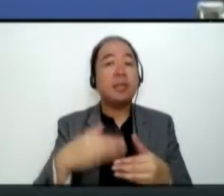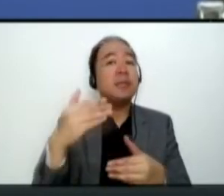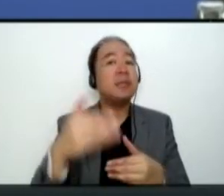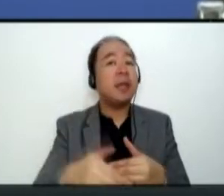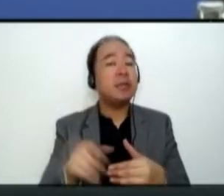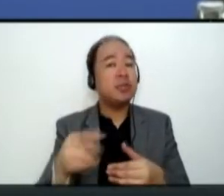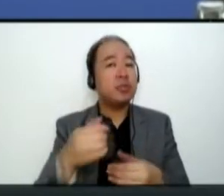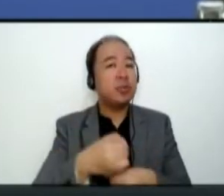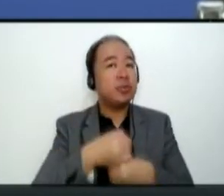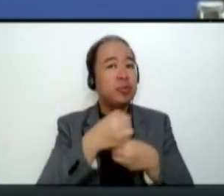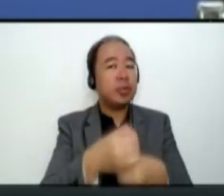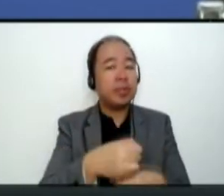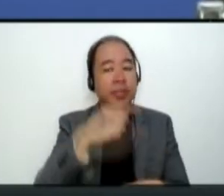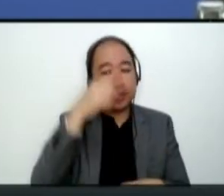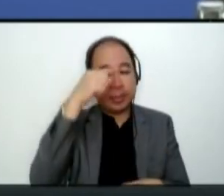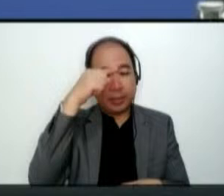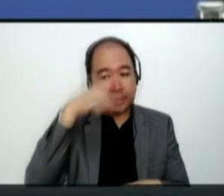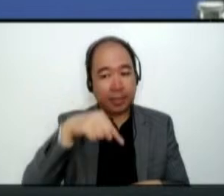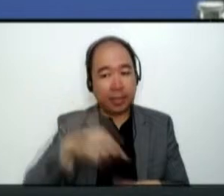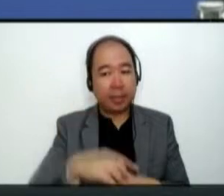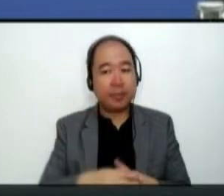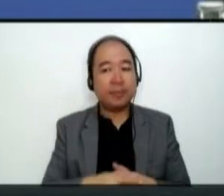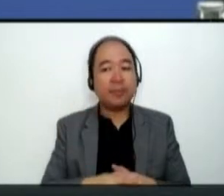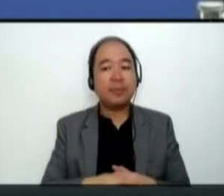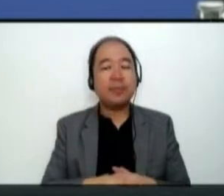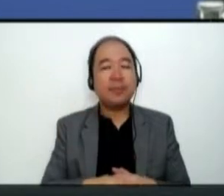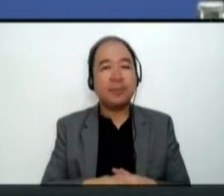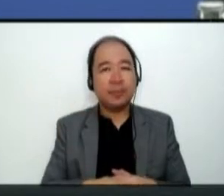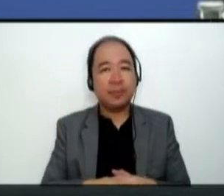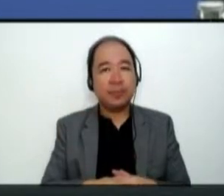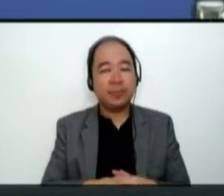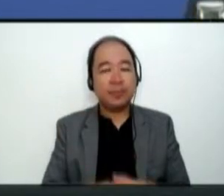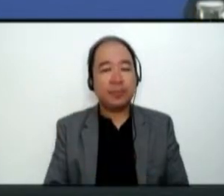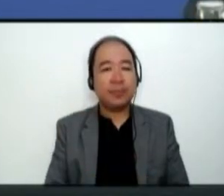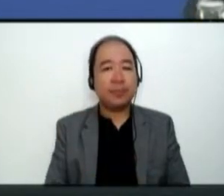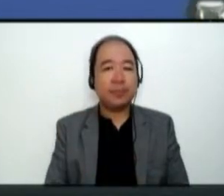delegates of Thailand, whom I now invite to take the floor.